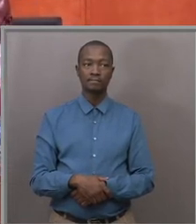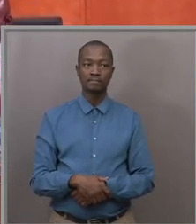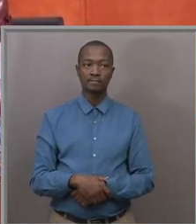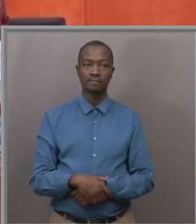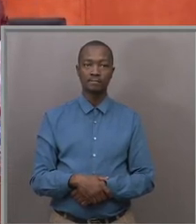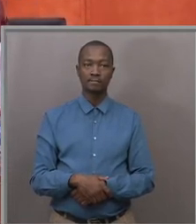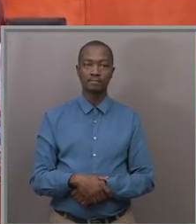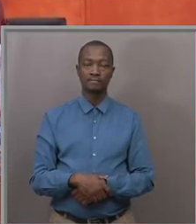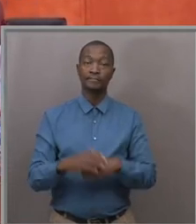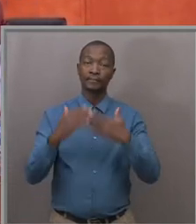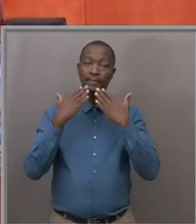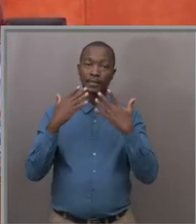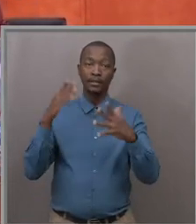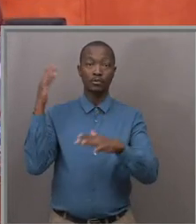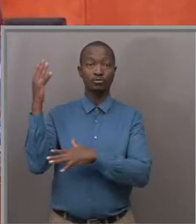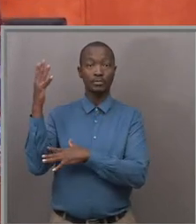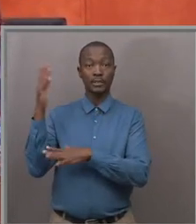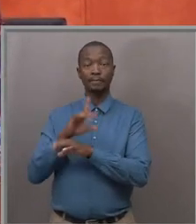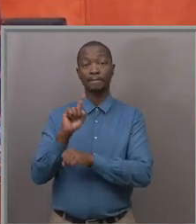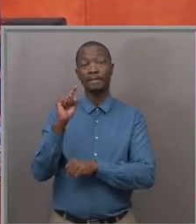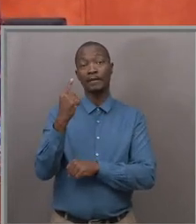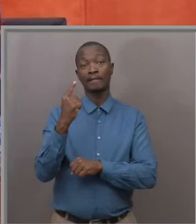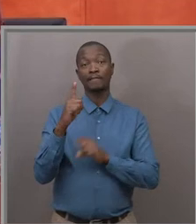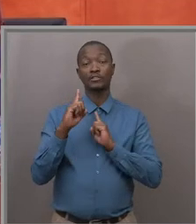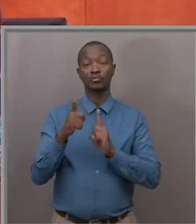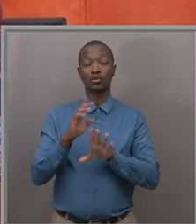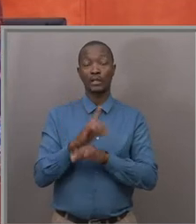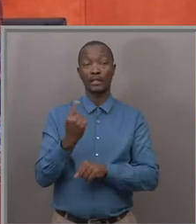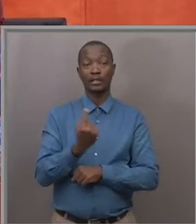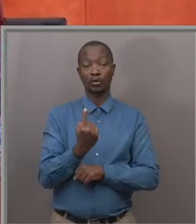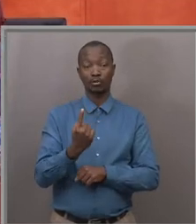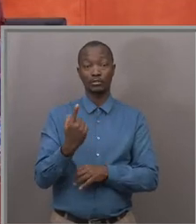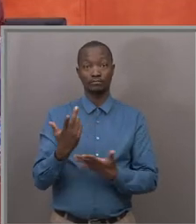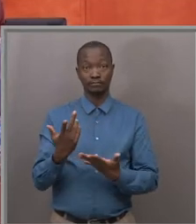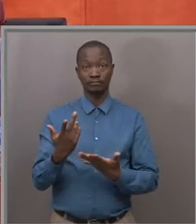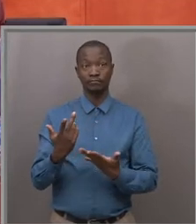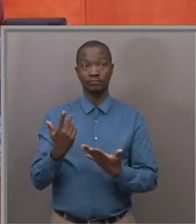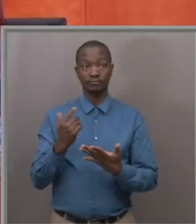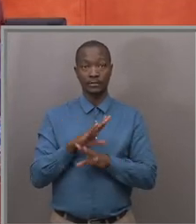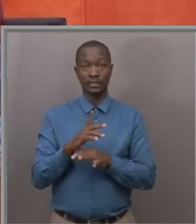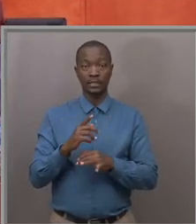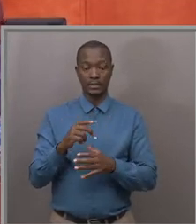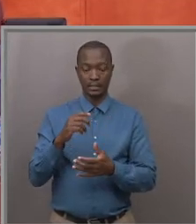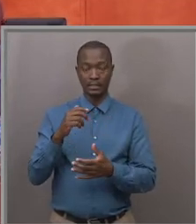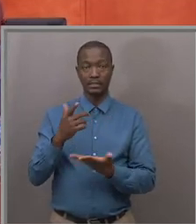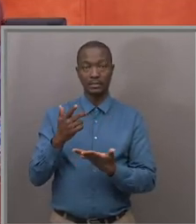Thank you, Speaker. The first order and the only order of the day is the State of the Province address by the Honorable